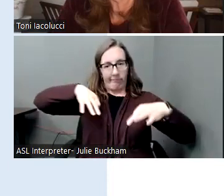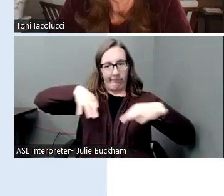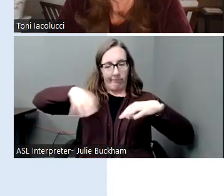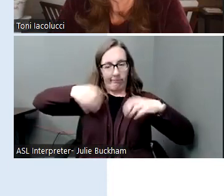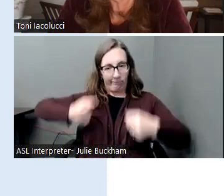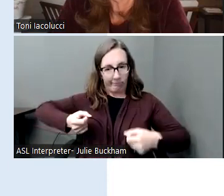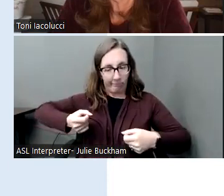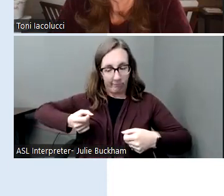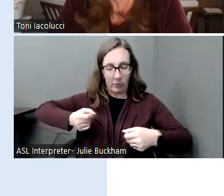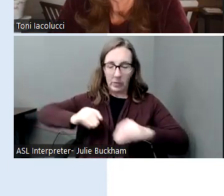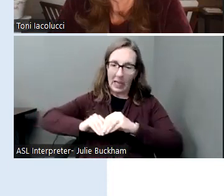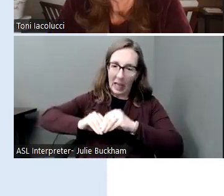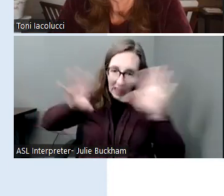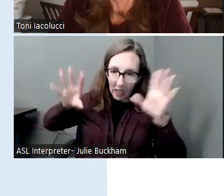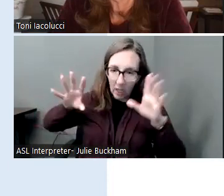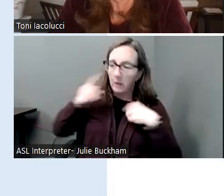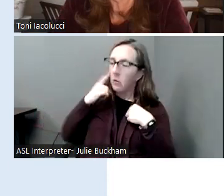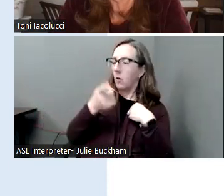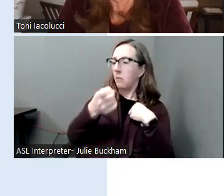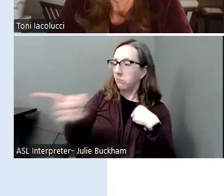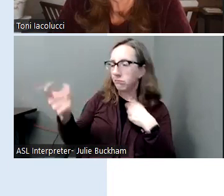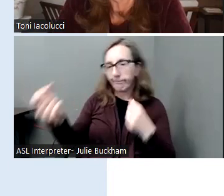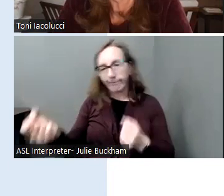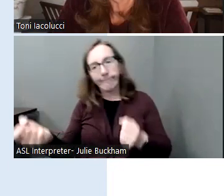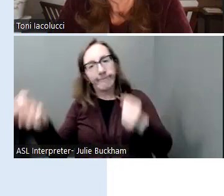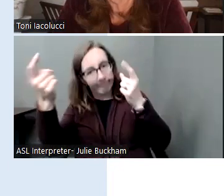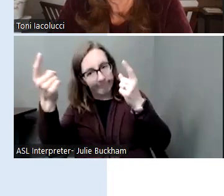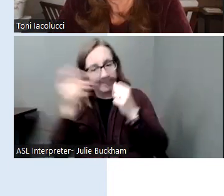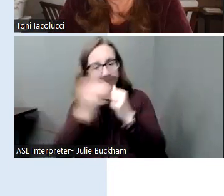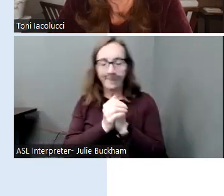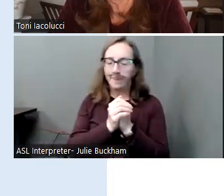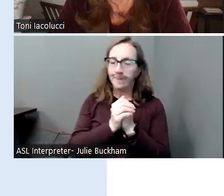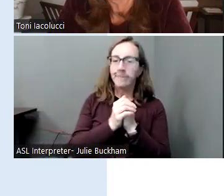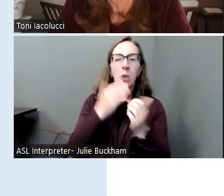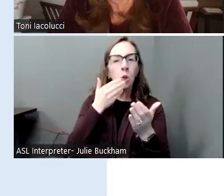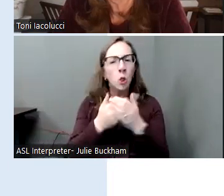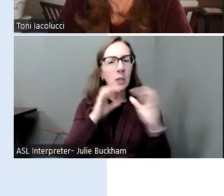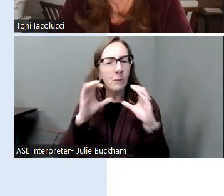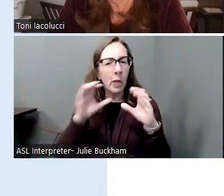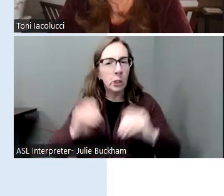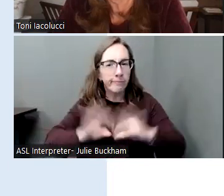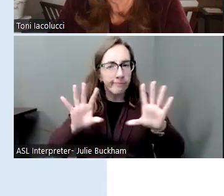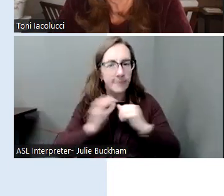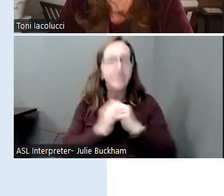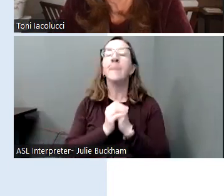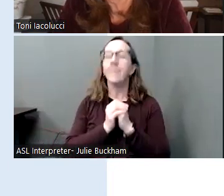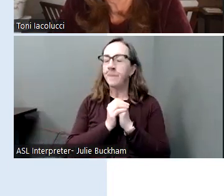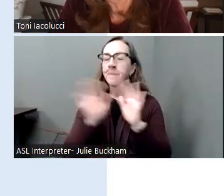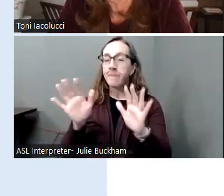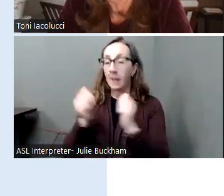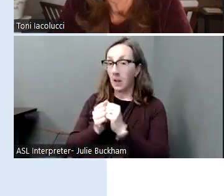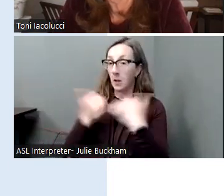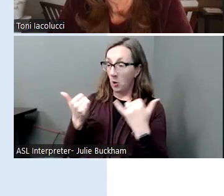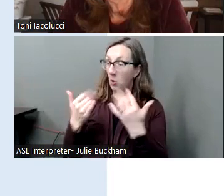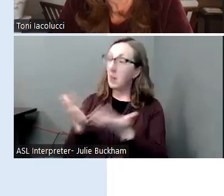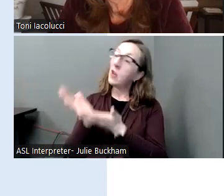way that solidifies this good communication. So let's review what we